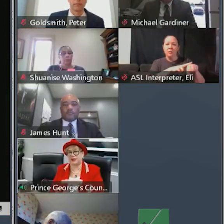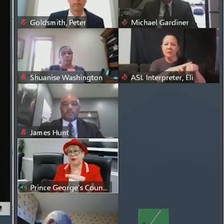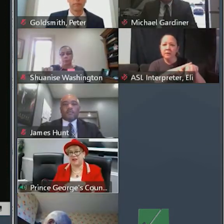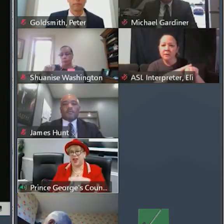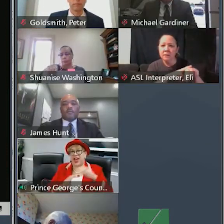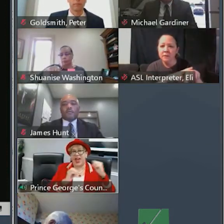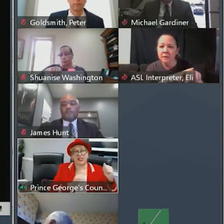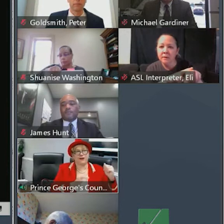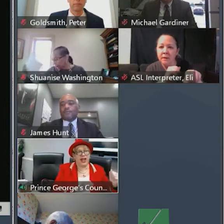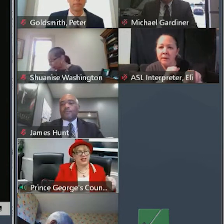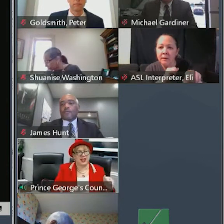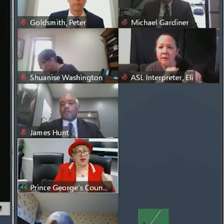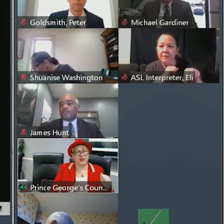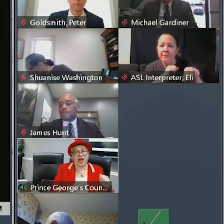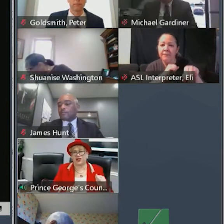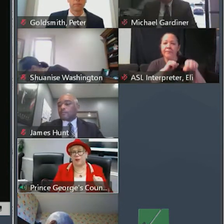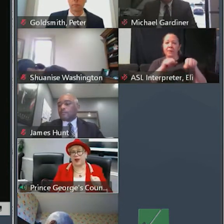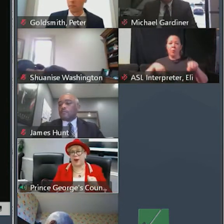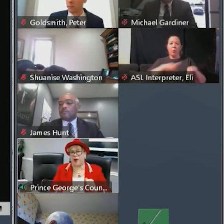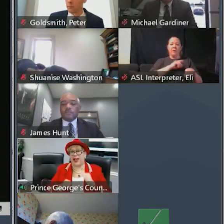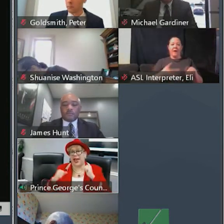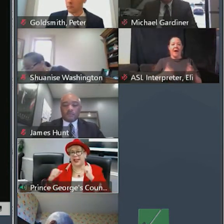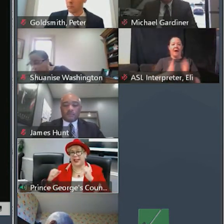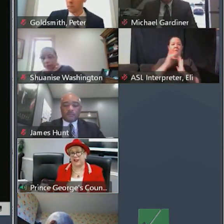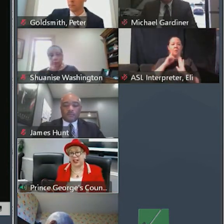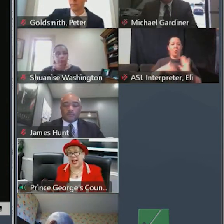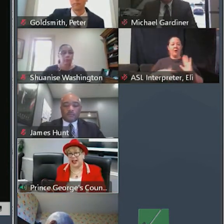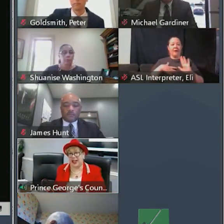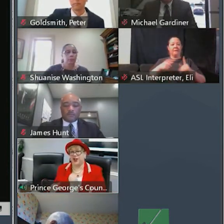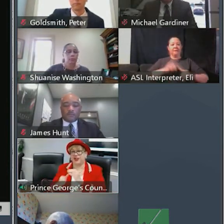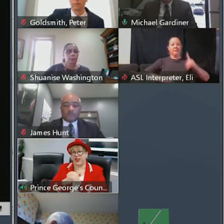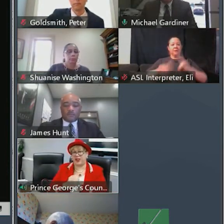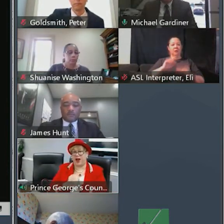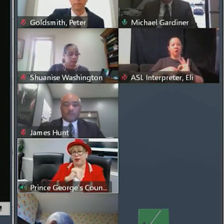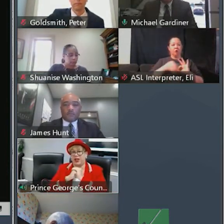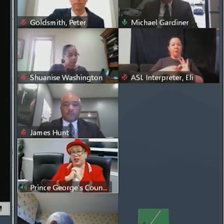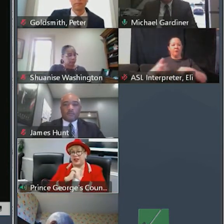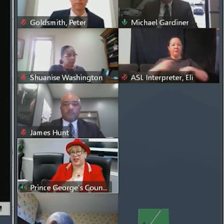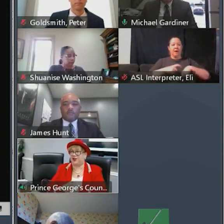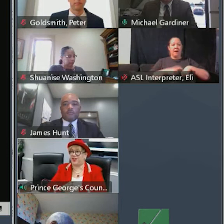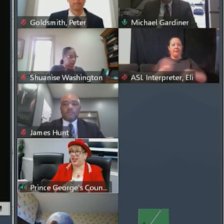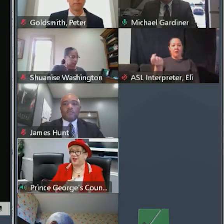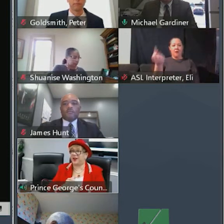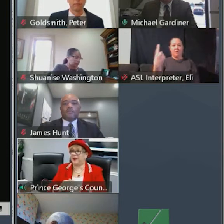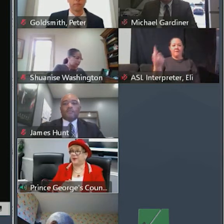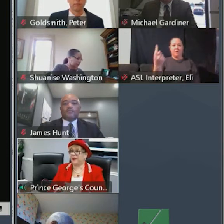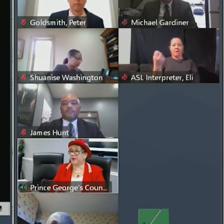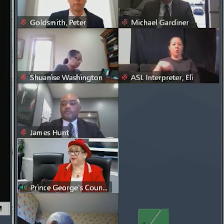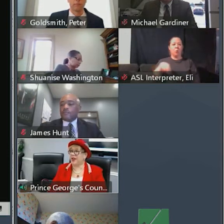that's when we have asked for a sign interpreter to come on at 11 o'clock so that we can then do that